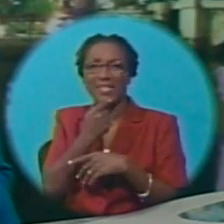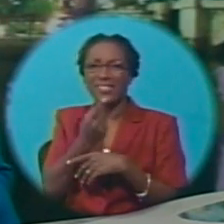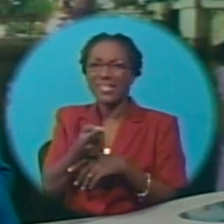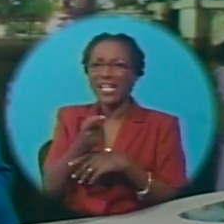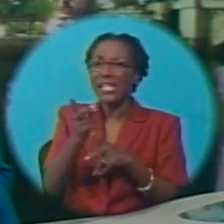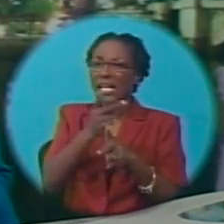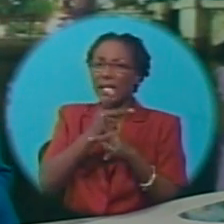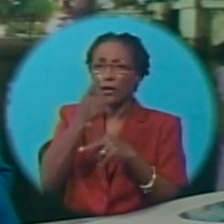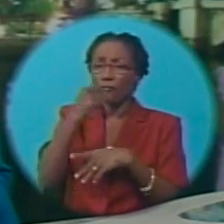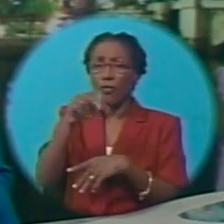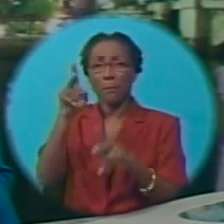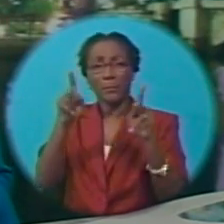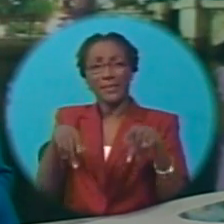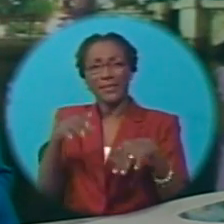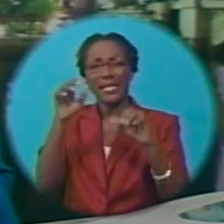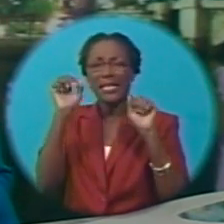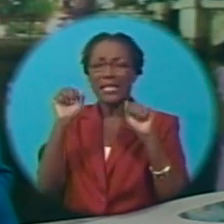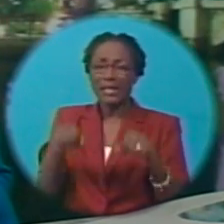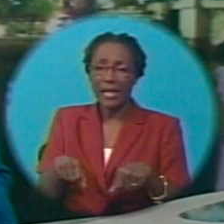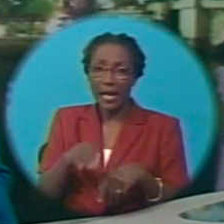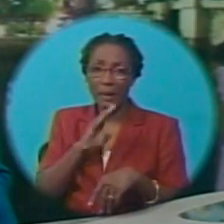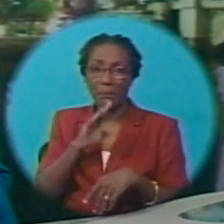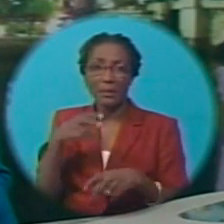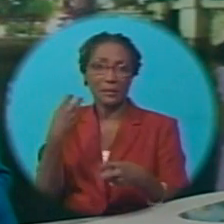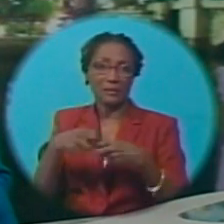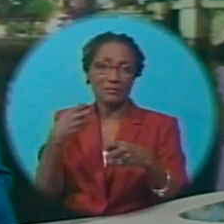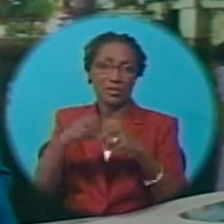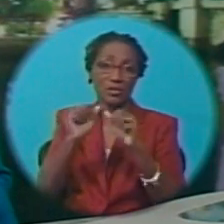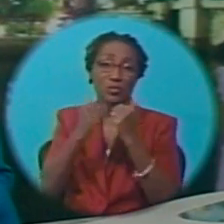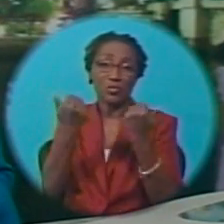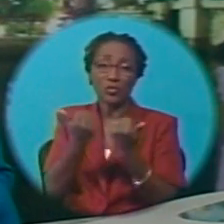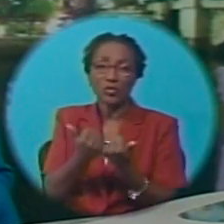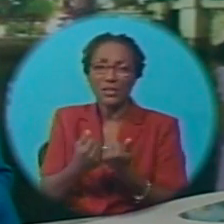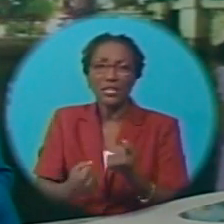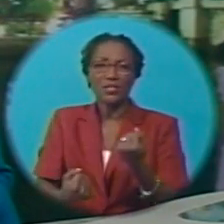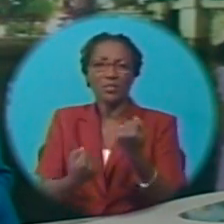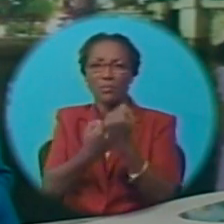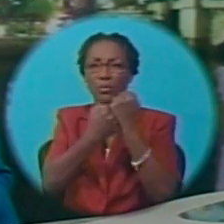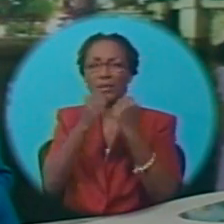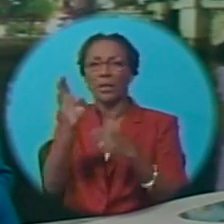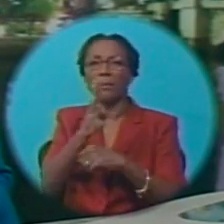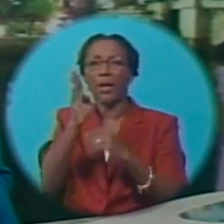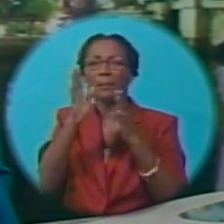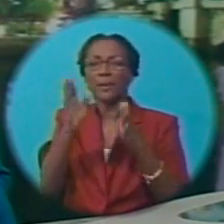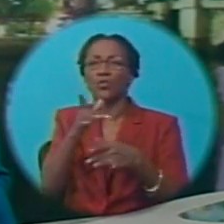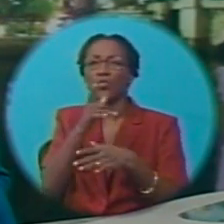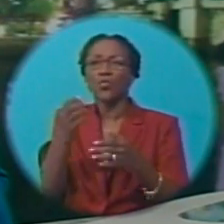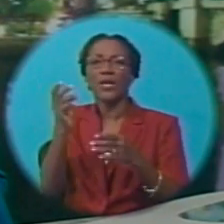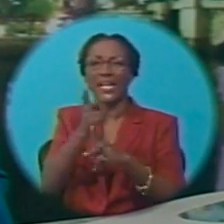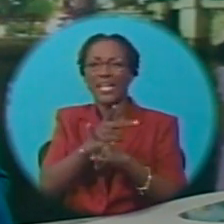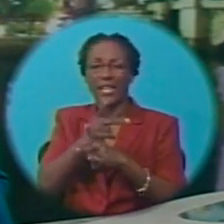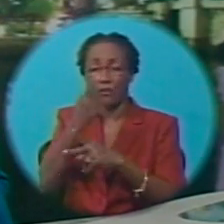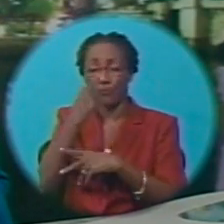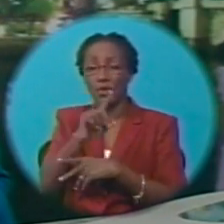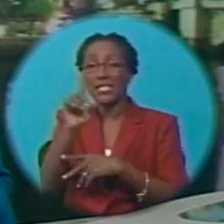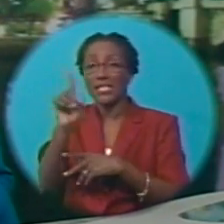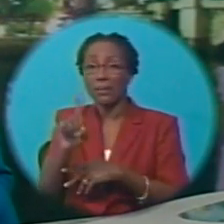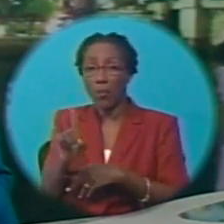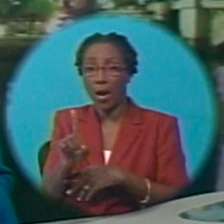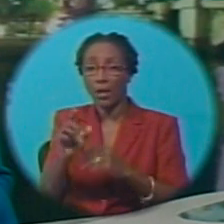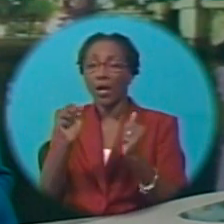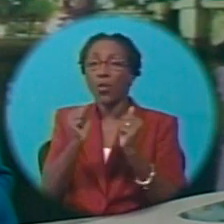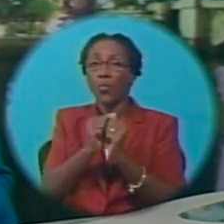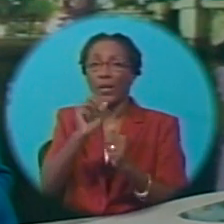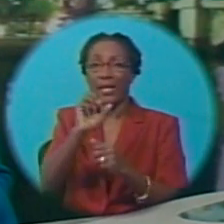with the disease can be difficult, and the association has been reaching out to help Barbadians caring for someone with Alzheimer's.